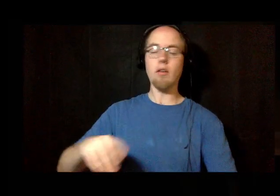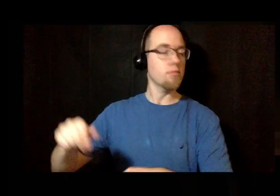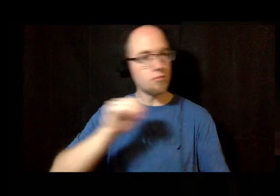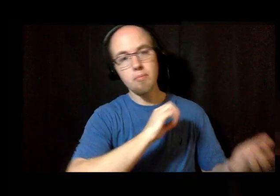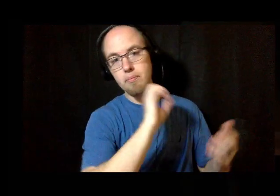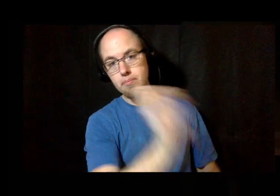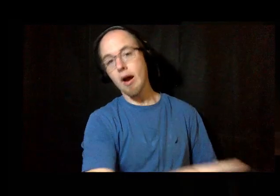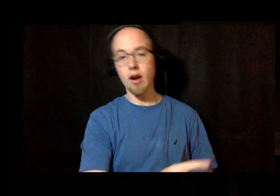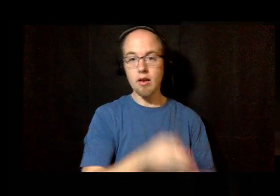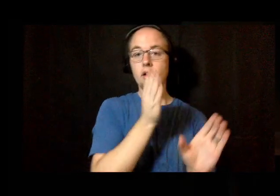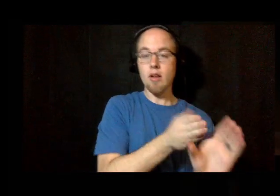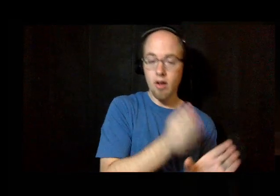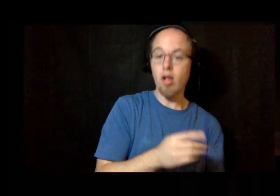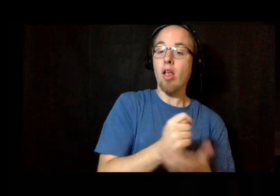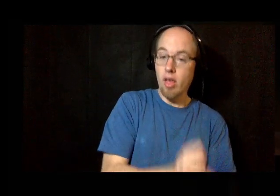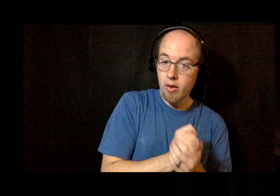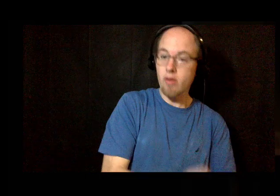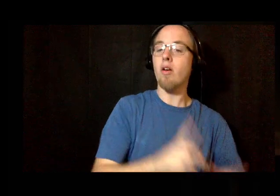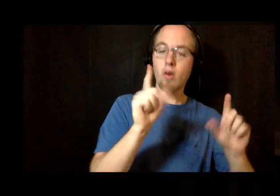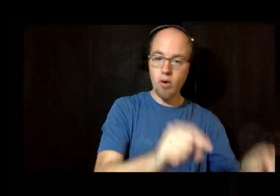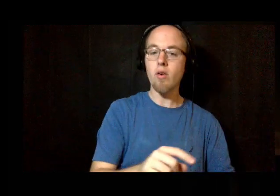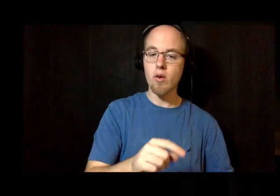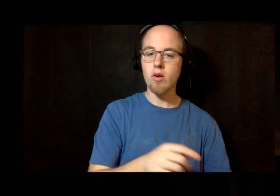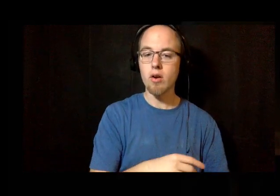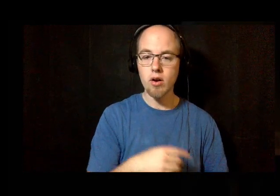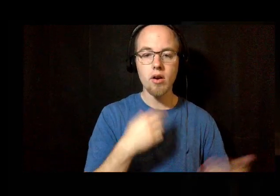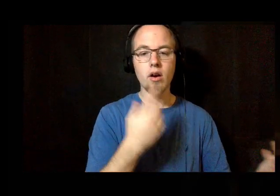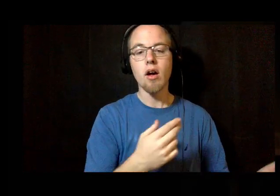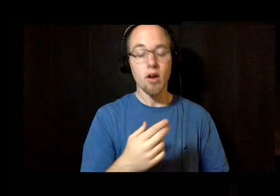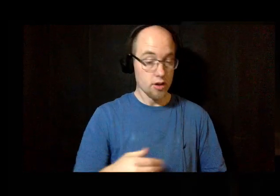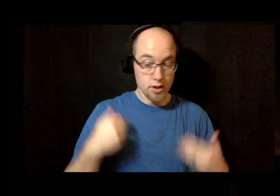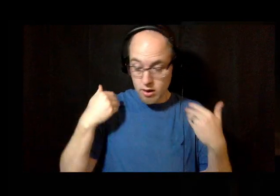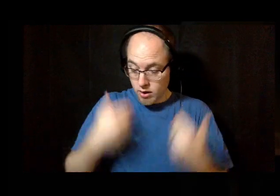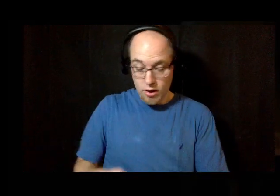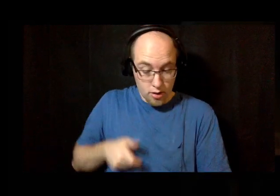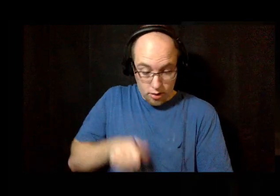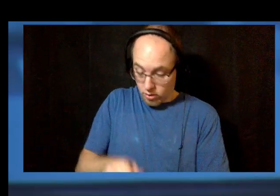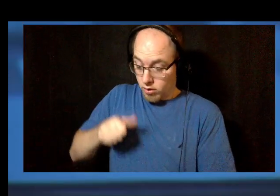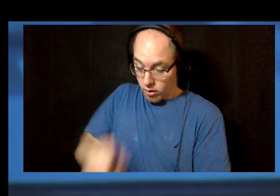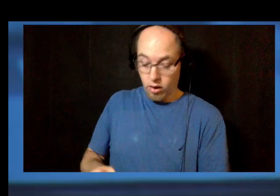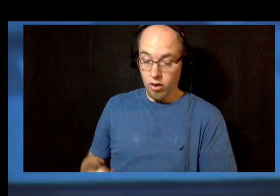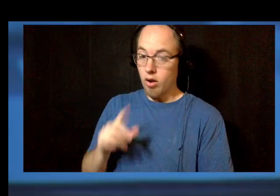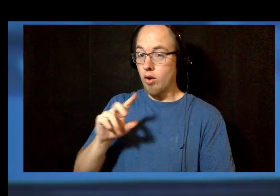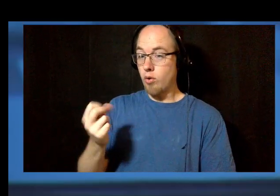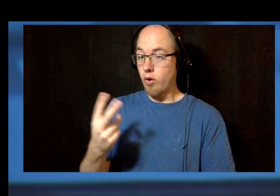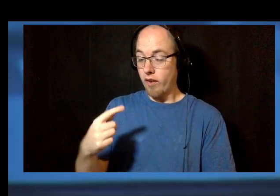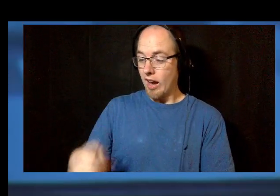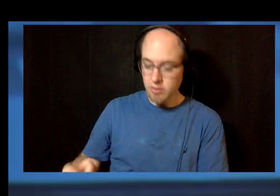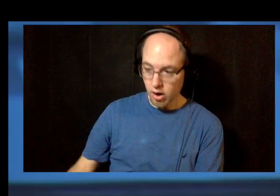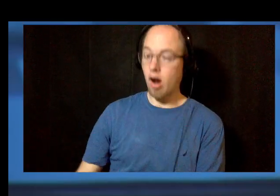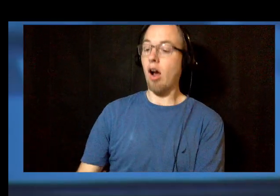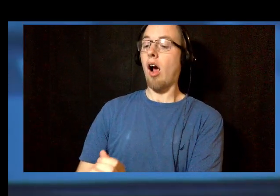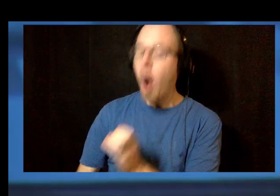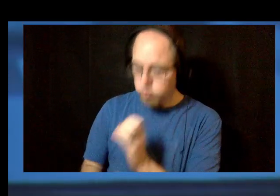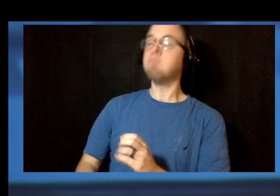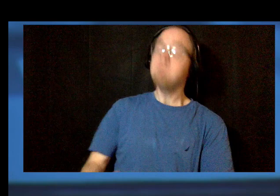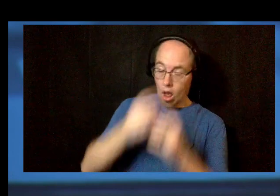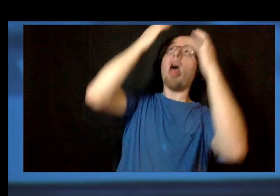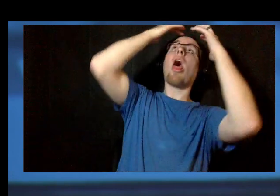of electroconvulsive therapy, got released, put both barrels of his favourite 12-gauge shotgun into his mouth, and blew his fucking head